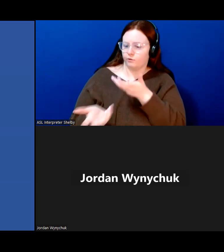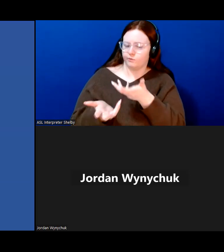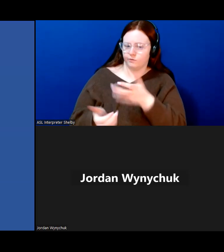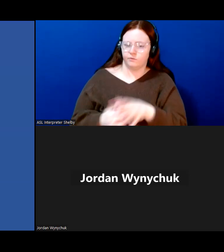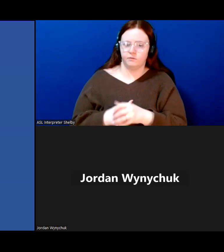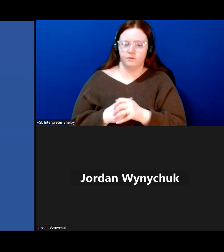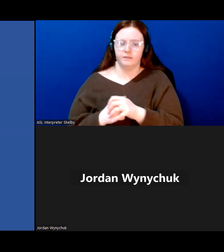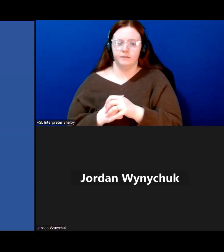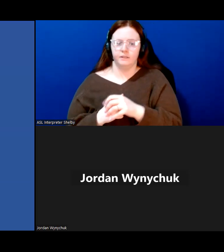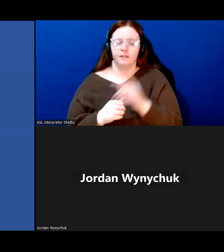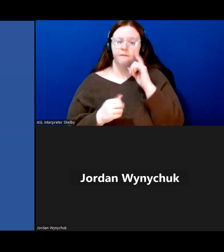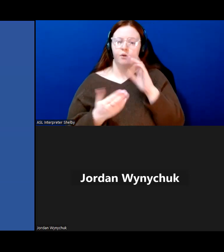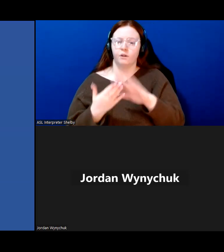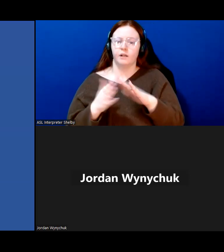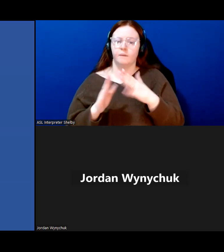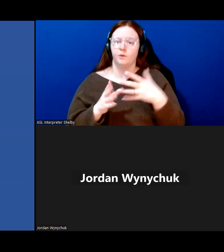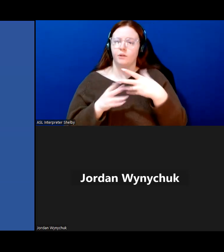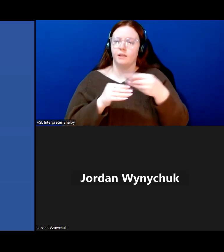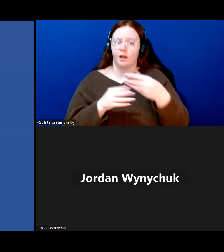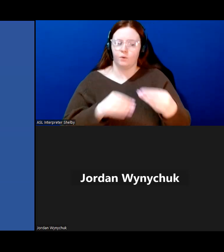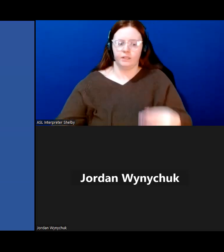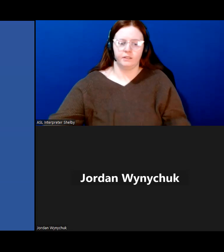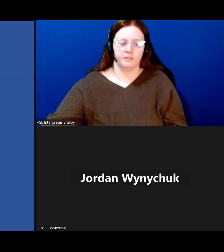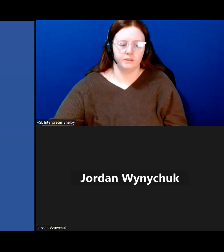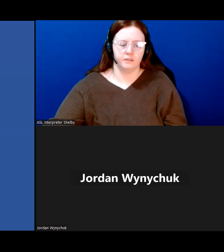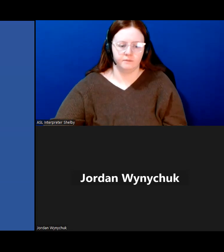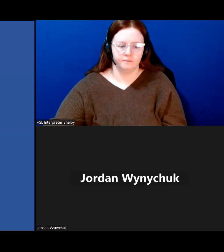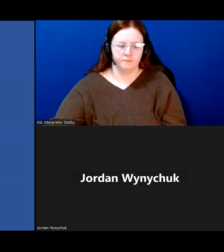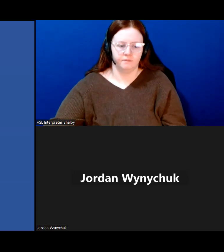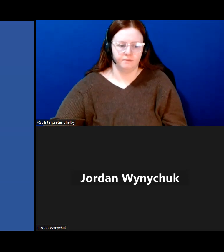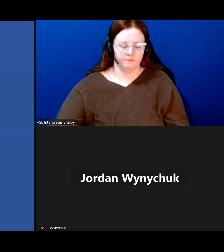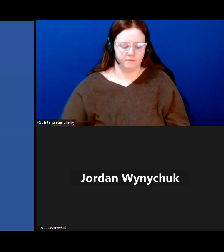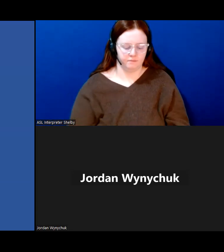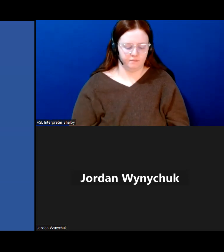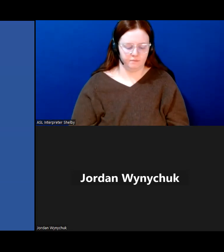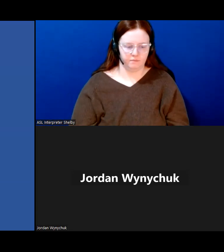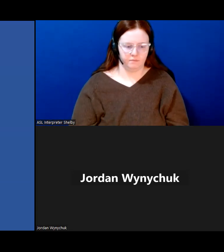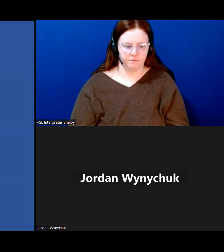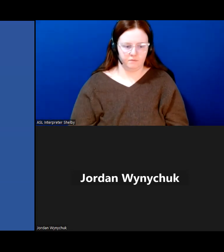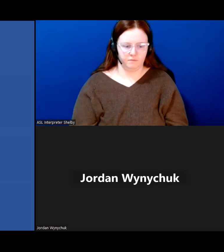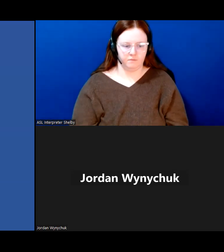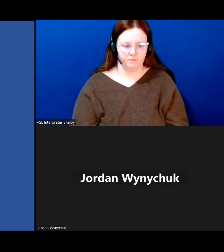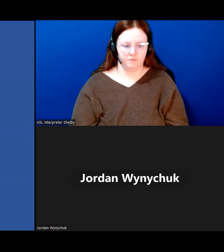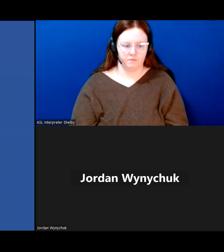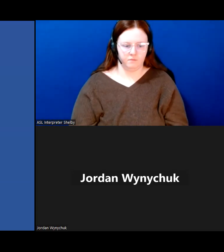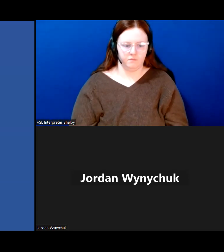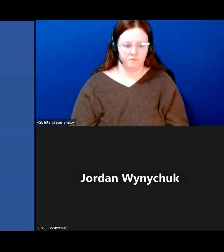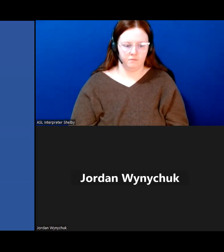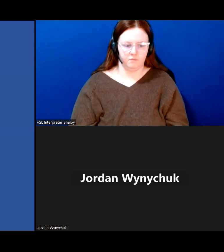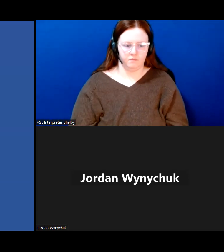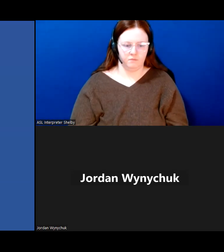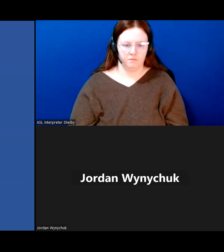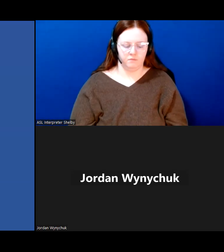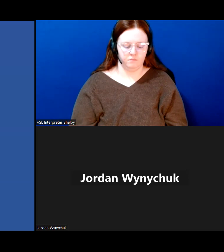And then our community outings program are regular and free for all ages.